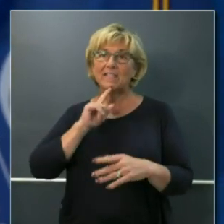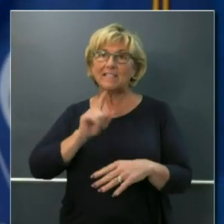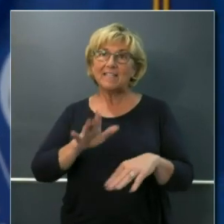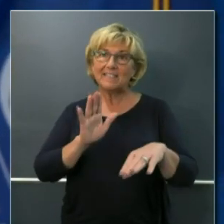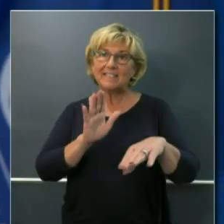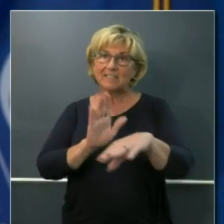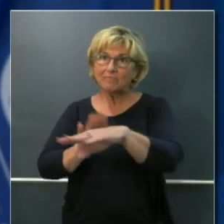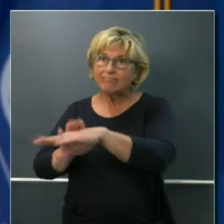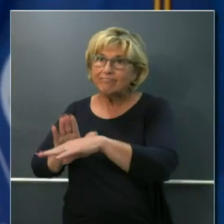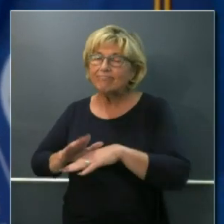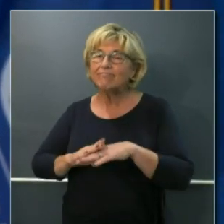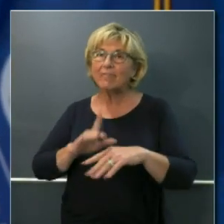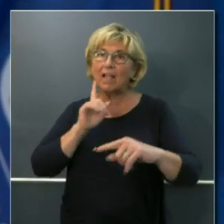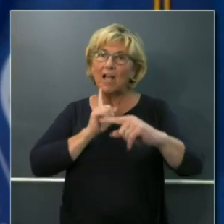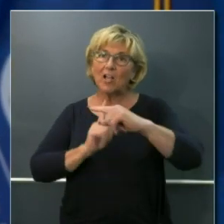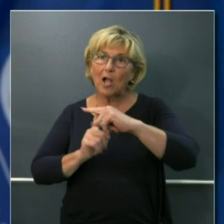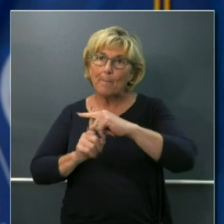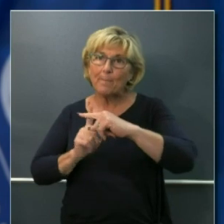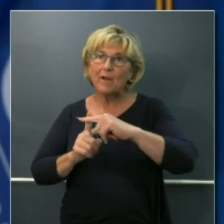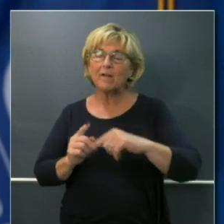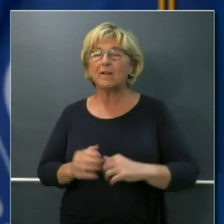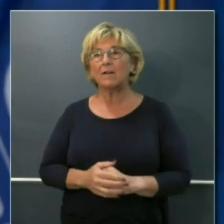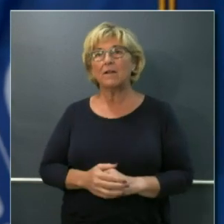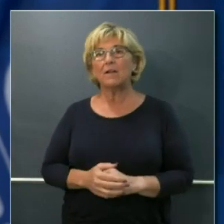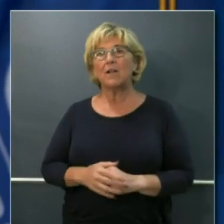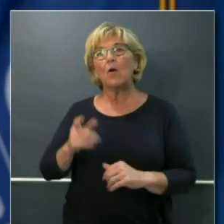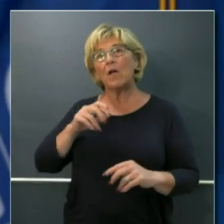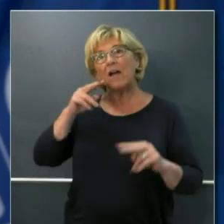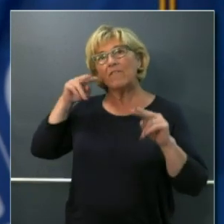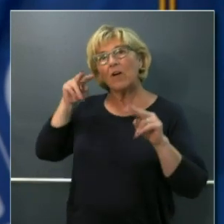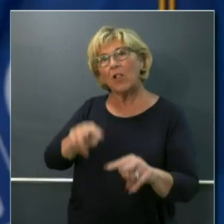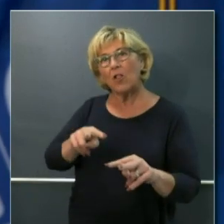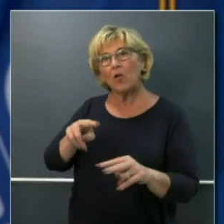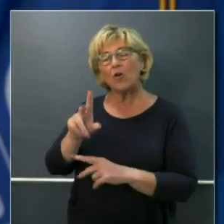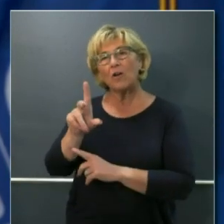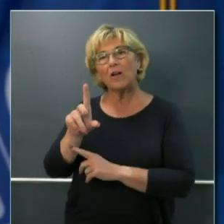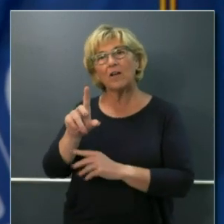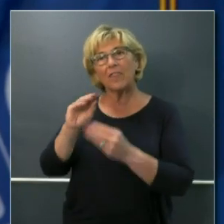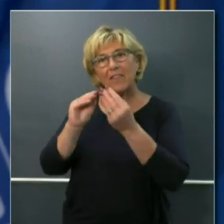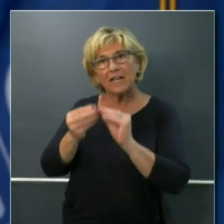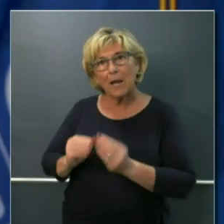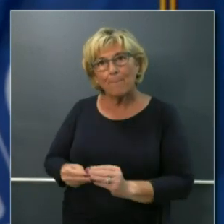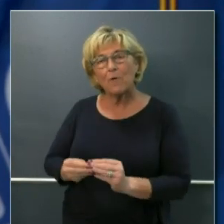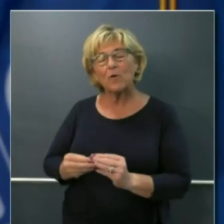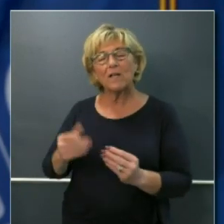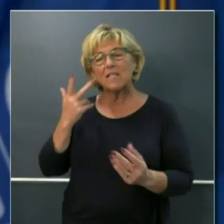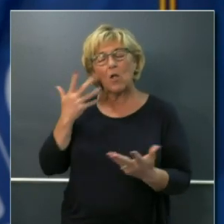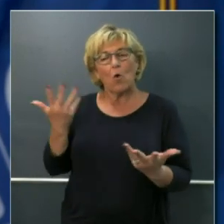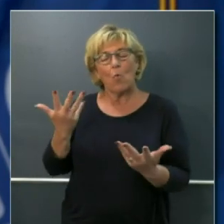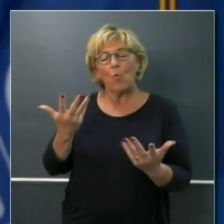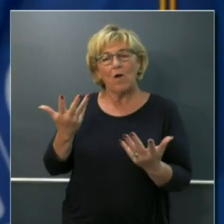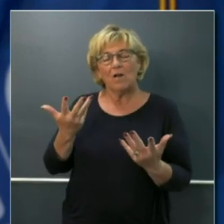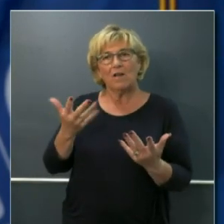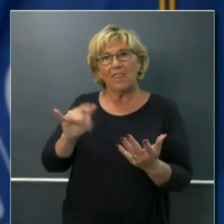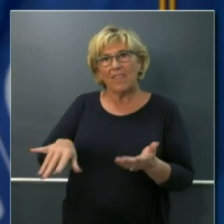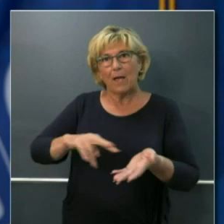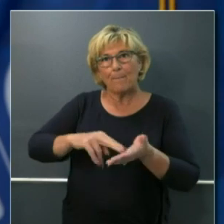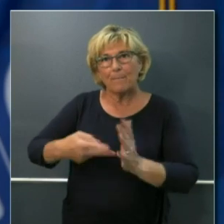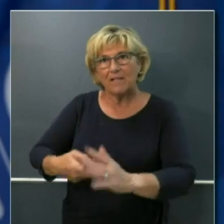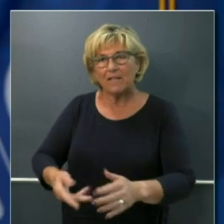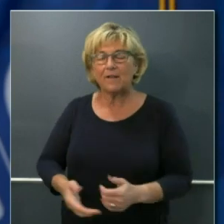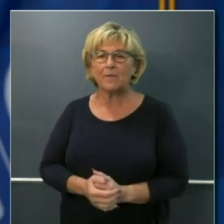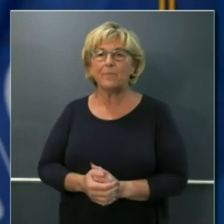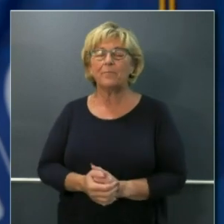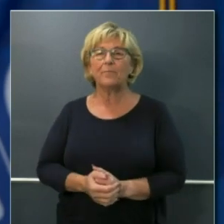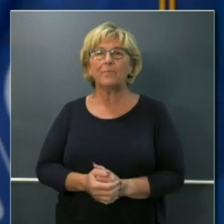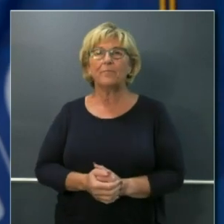heard. Optimism that's based upon us looking at the data and understanding where we are today and giving you some insight